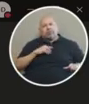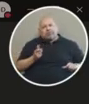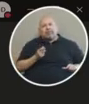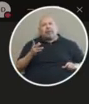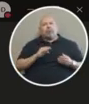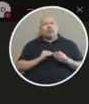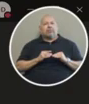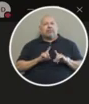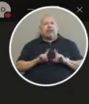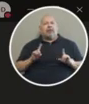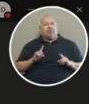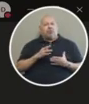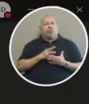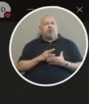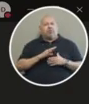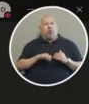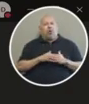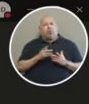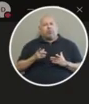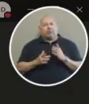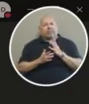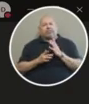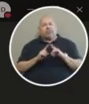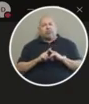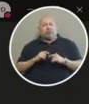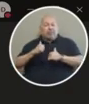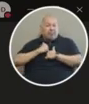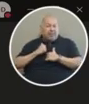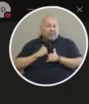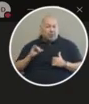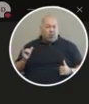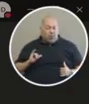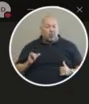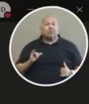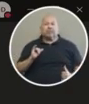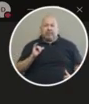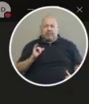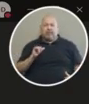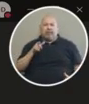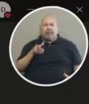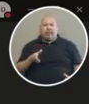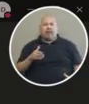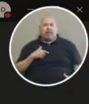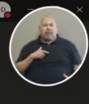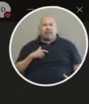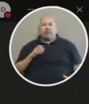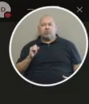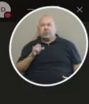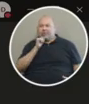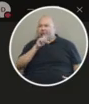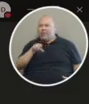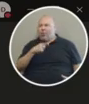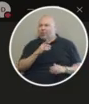number of different resources in all of those. In addition to the military, there's a resource in that respect.